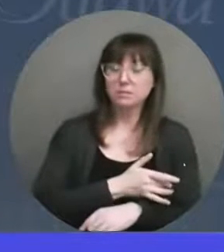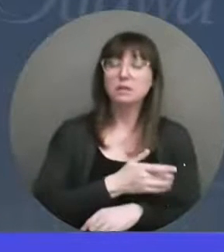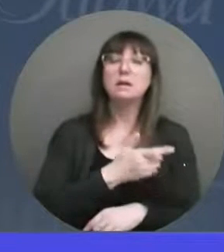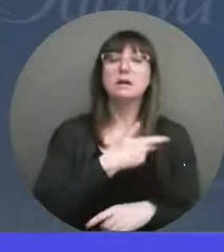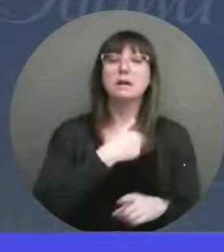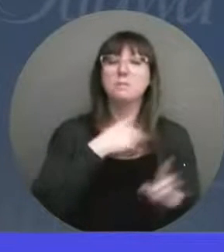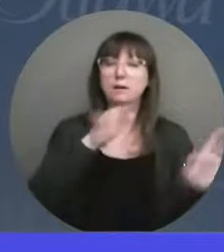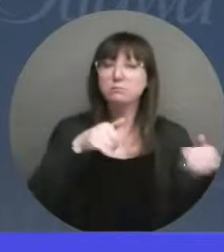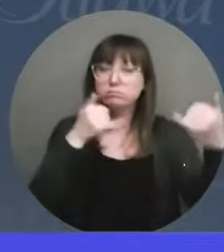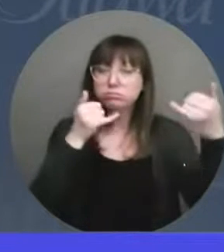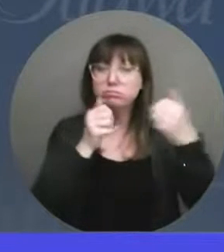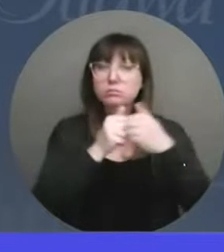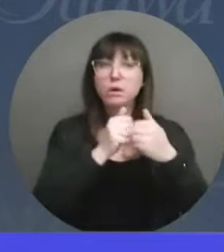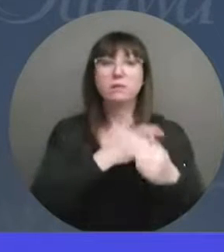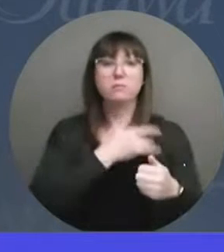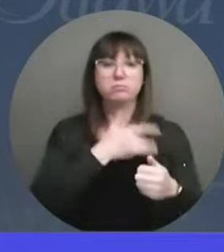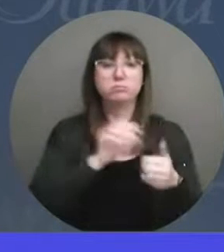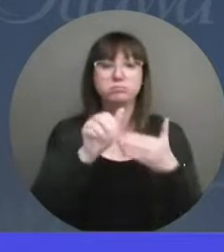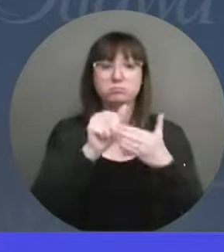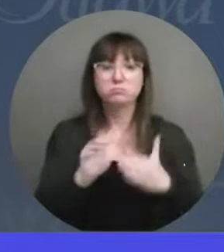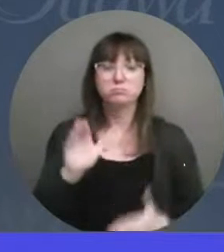Ford and